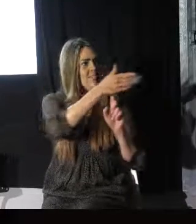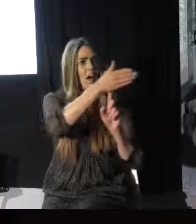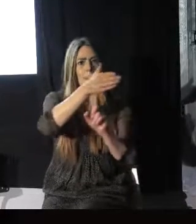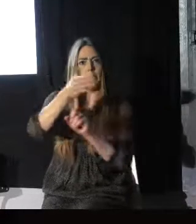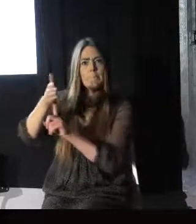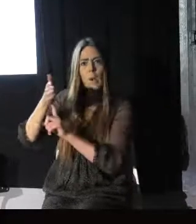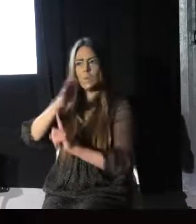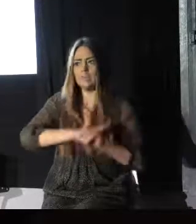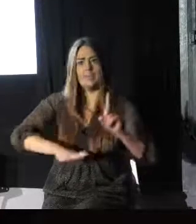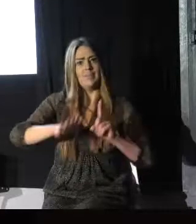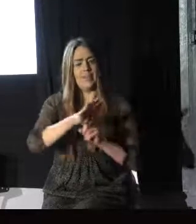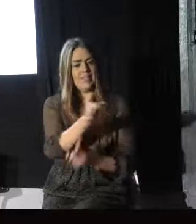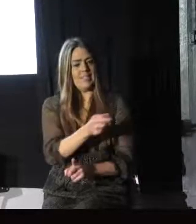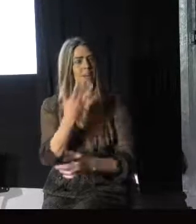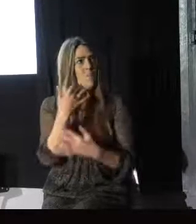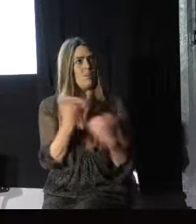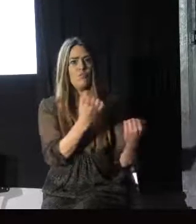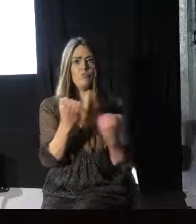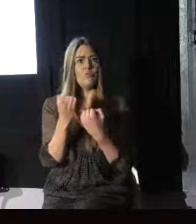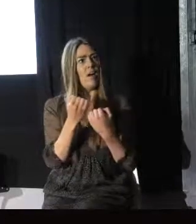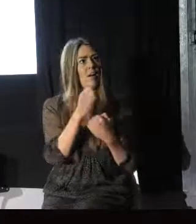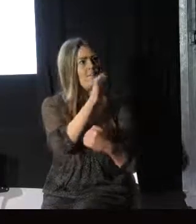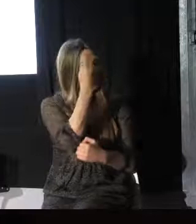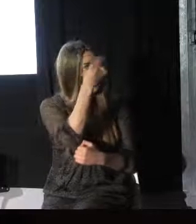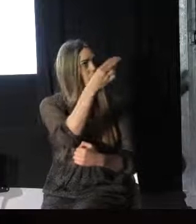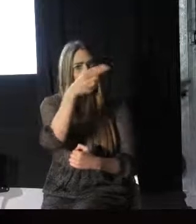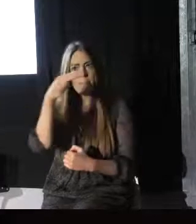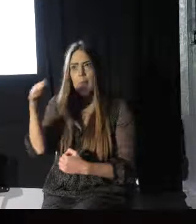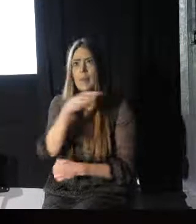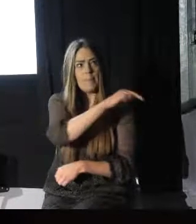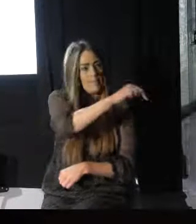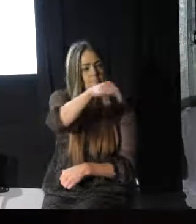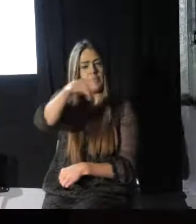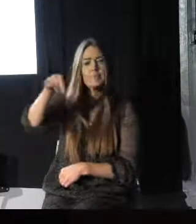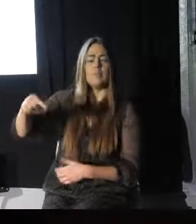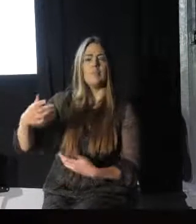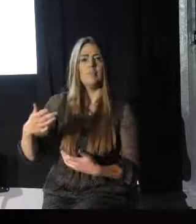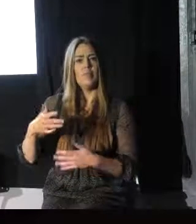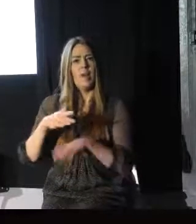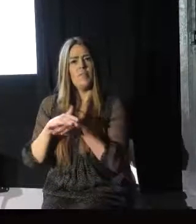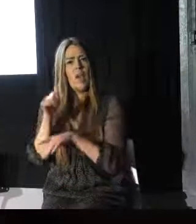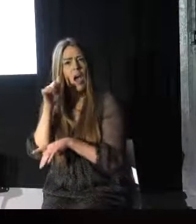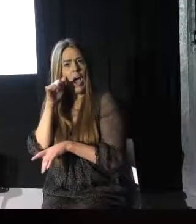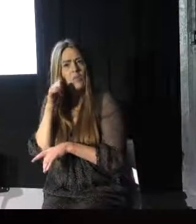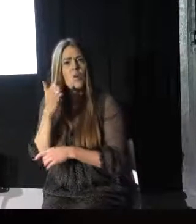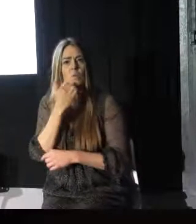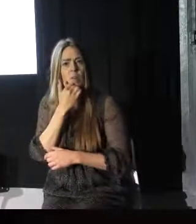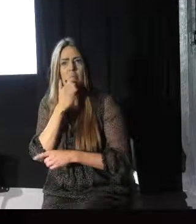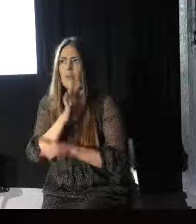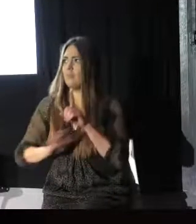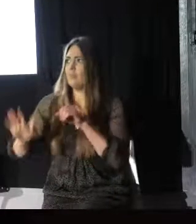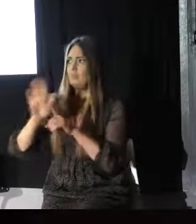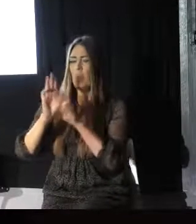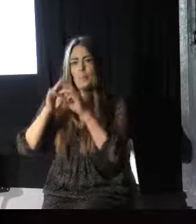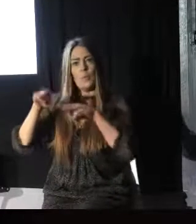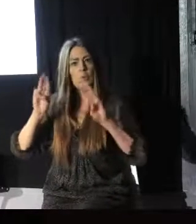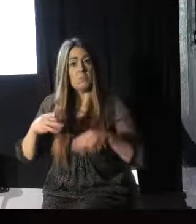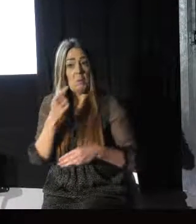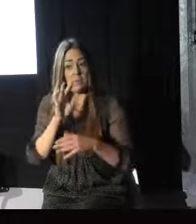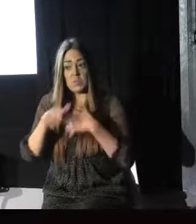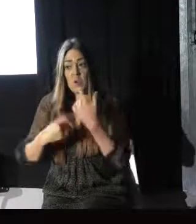the town when you drive around, and then the unknown number across the museums in the UK, maybe